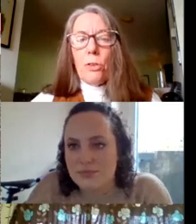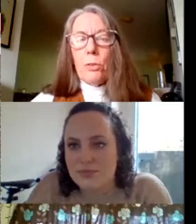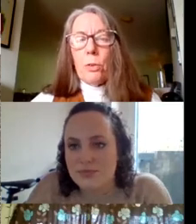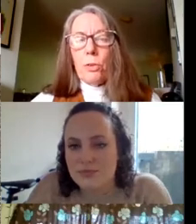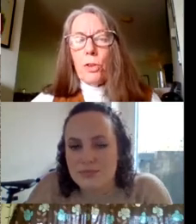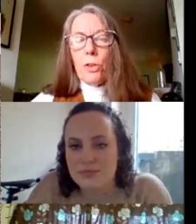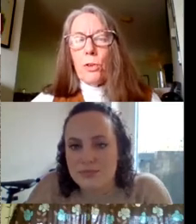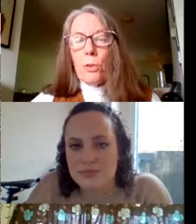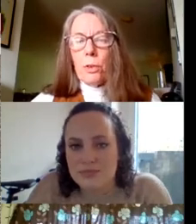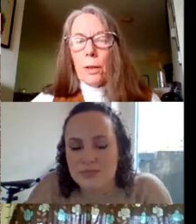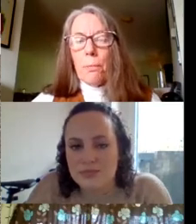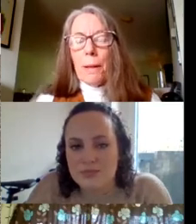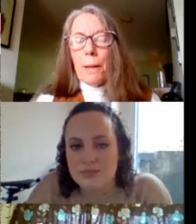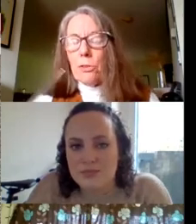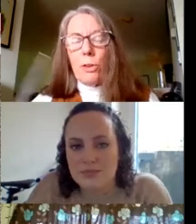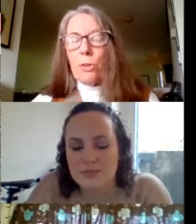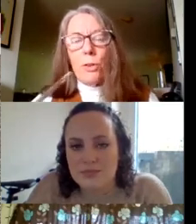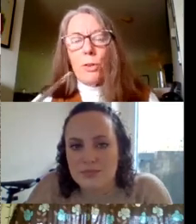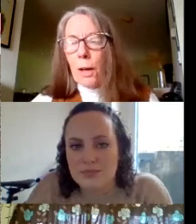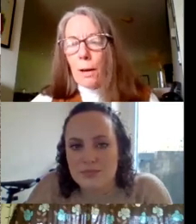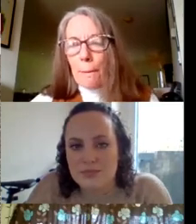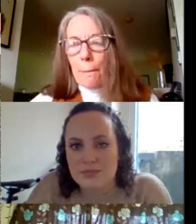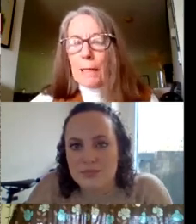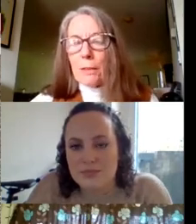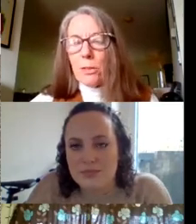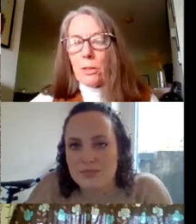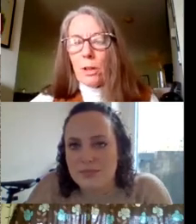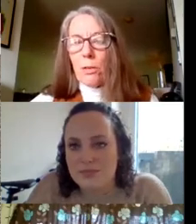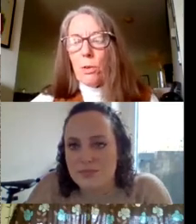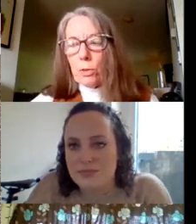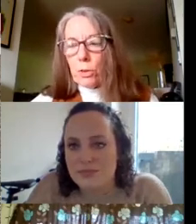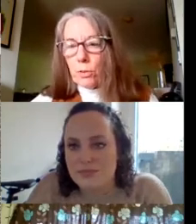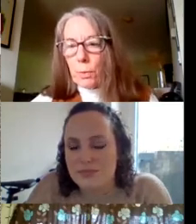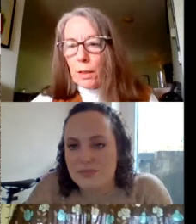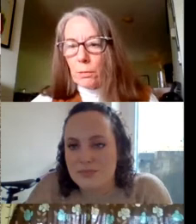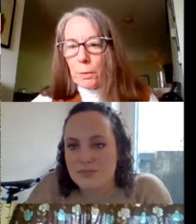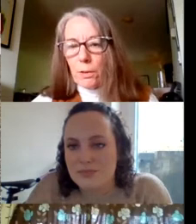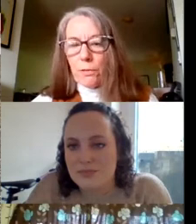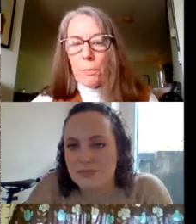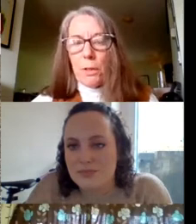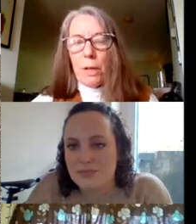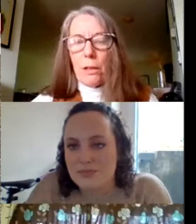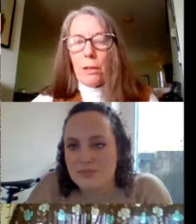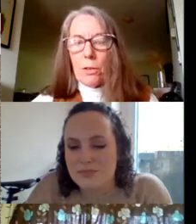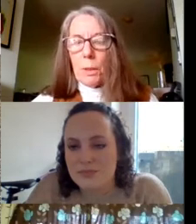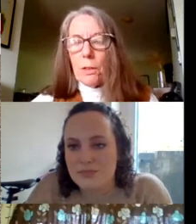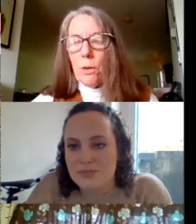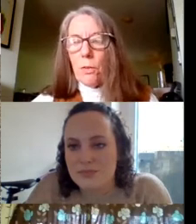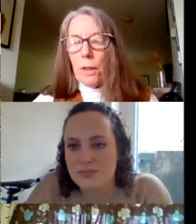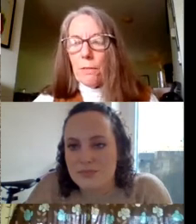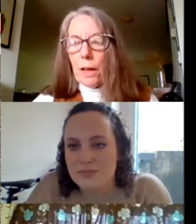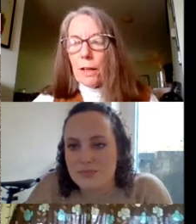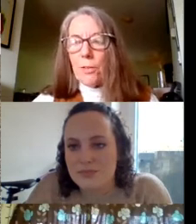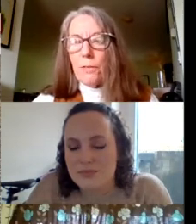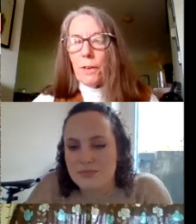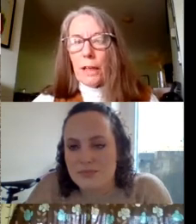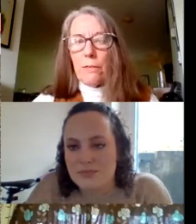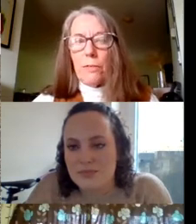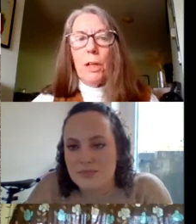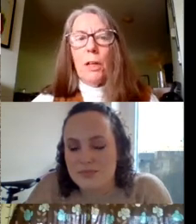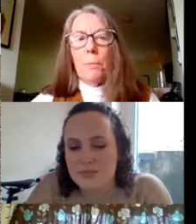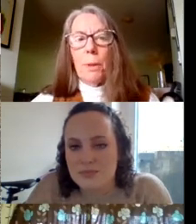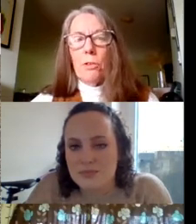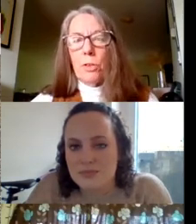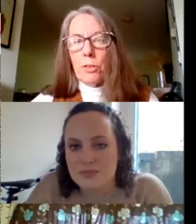She also sewed and she also painted and wrote as well, we know from her records, but nothing of that has